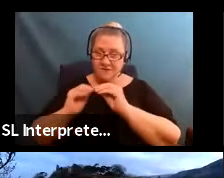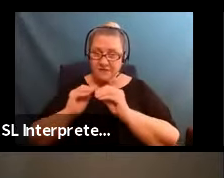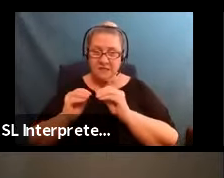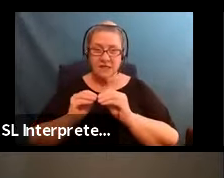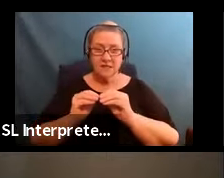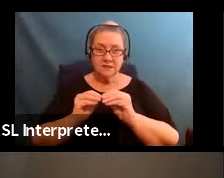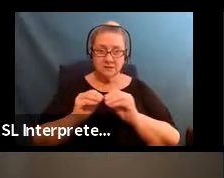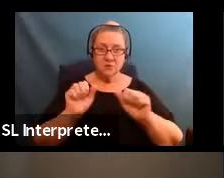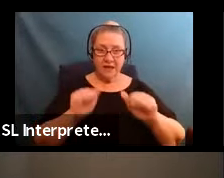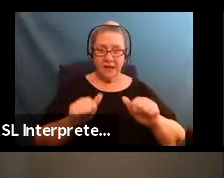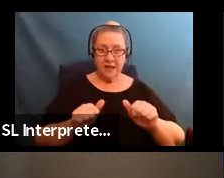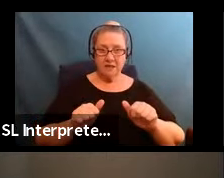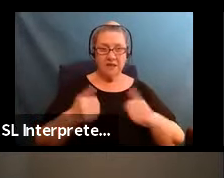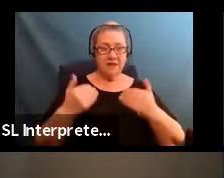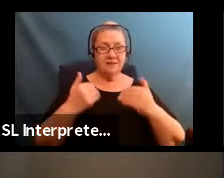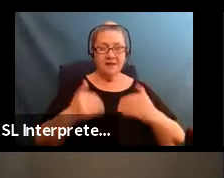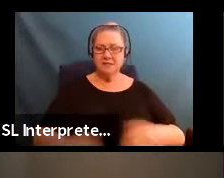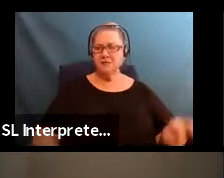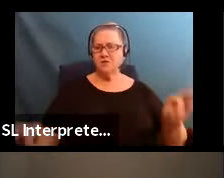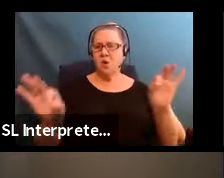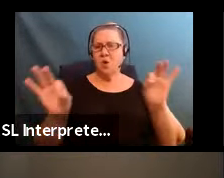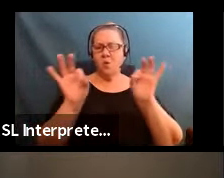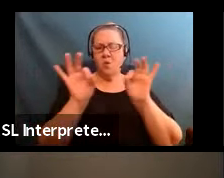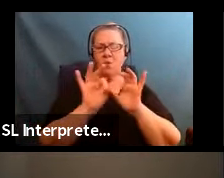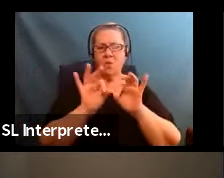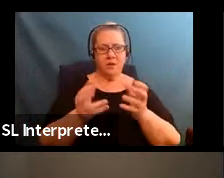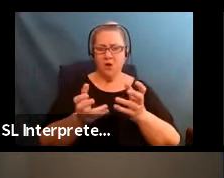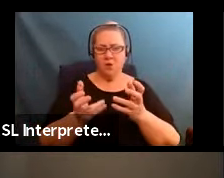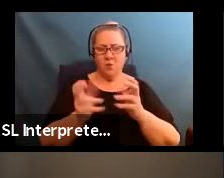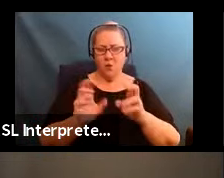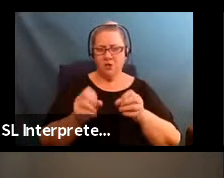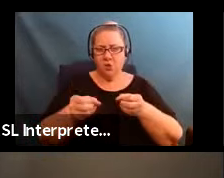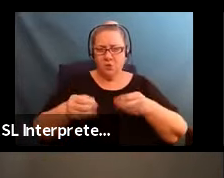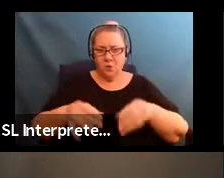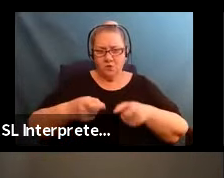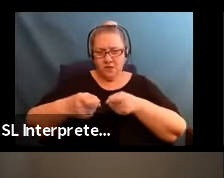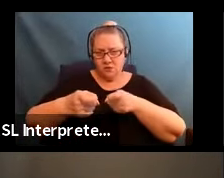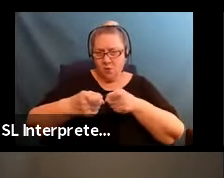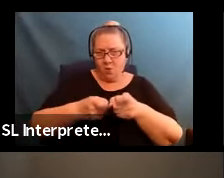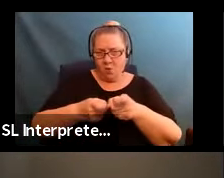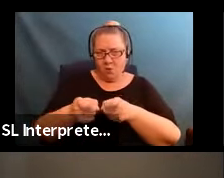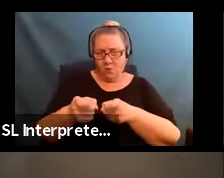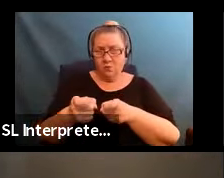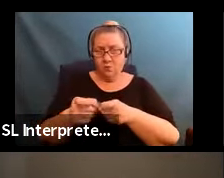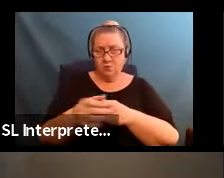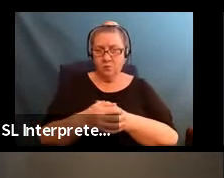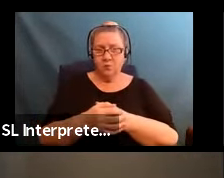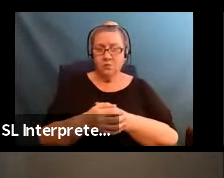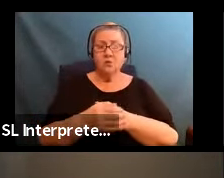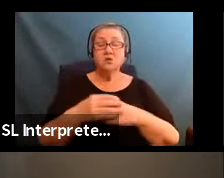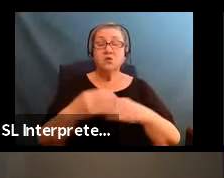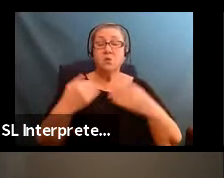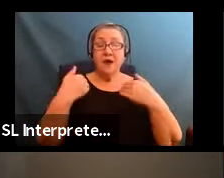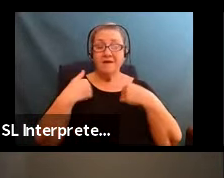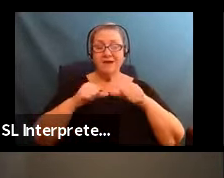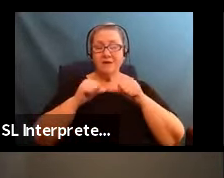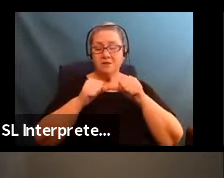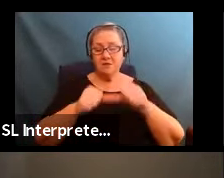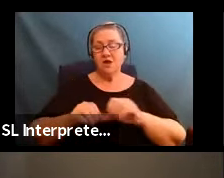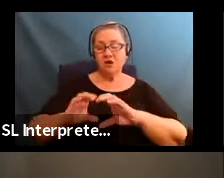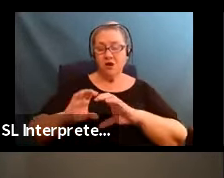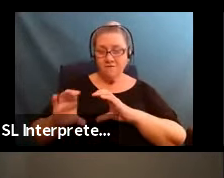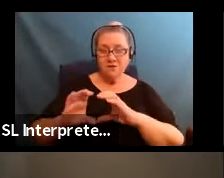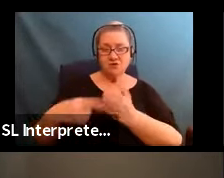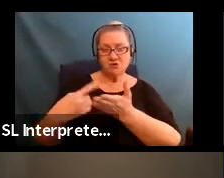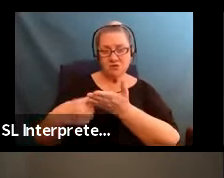important for us to let this get out of our hands. And so having constant conversations with our colleagues, definitely working and partnering